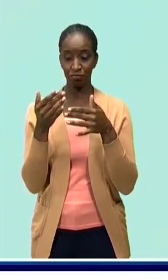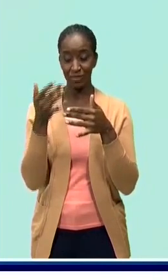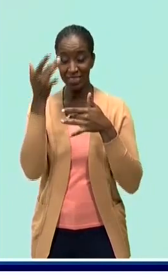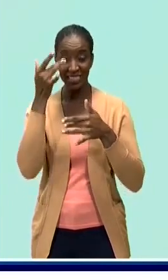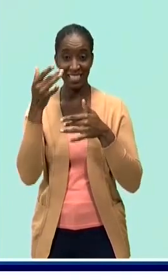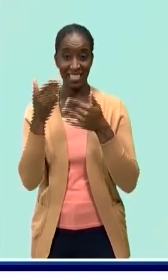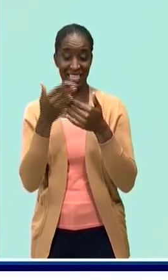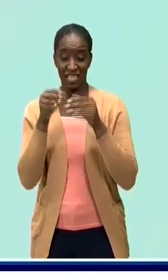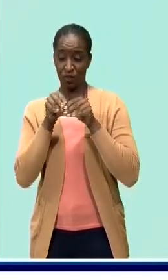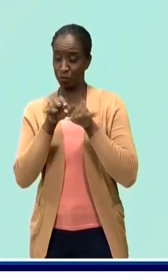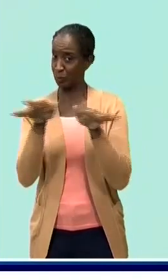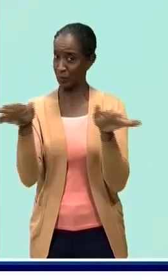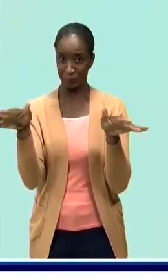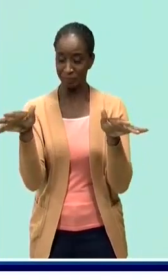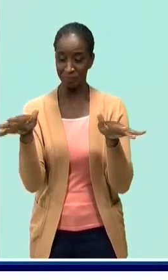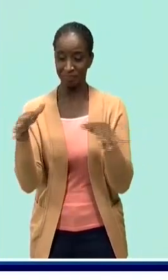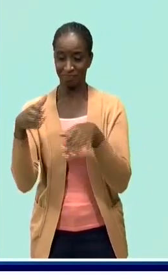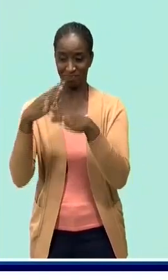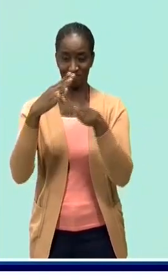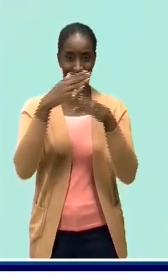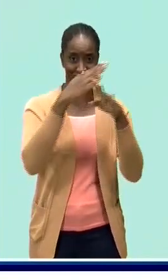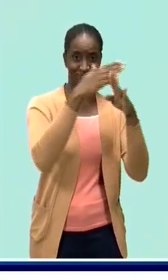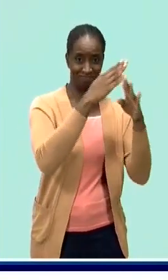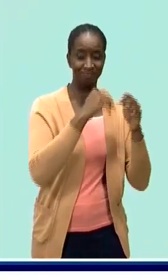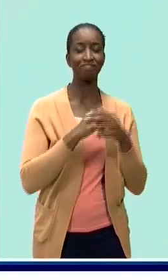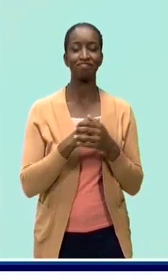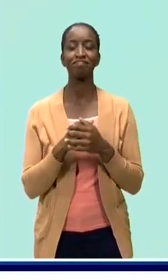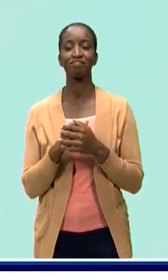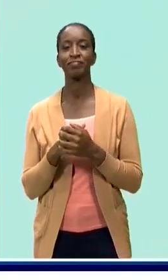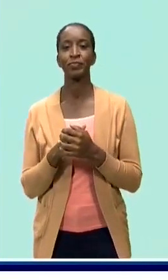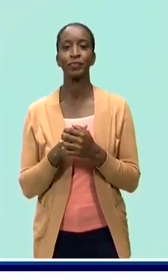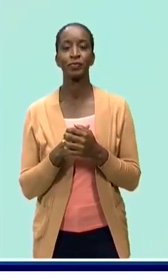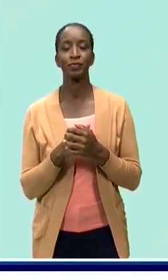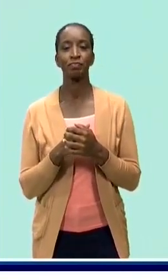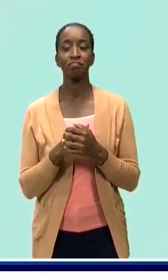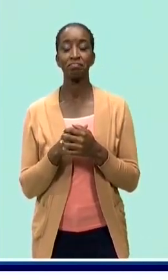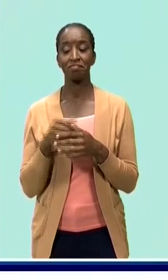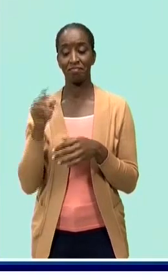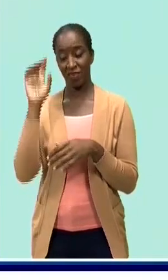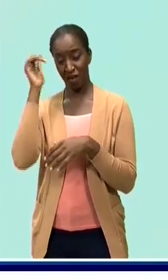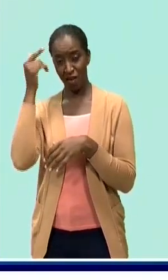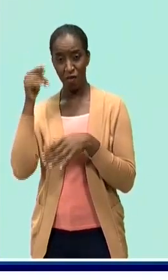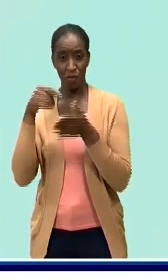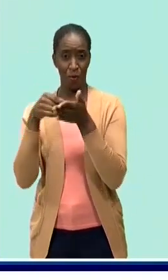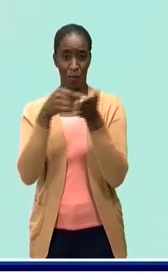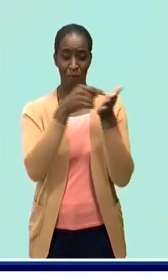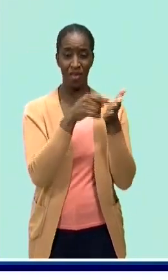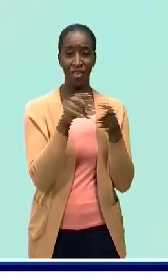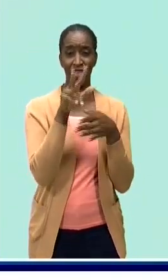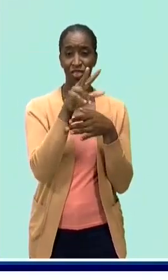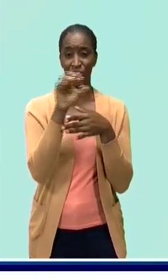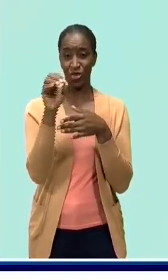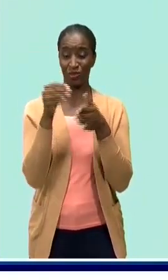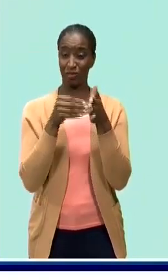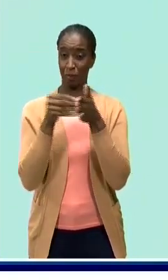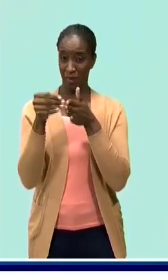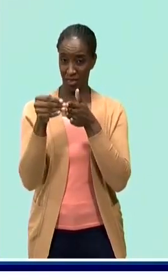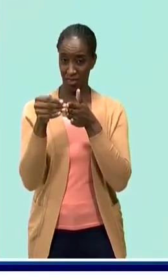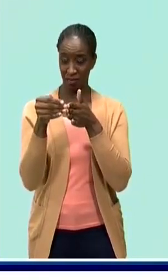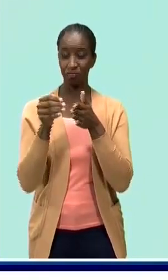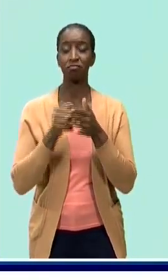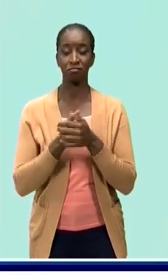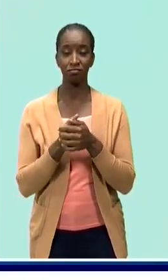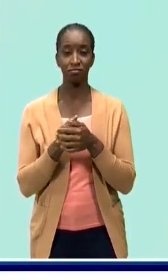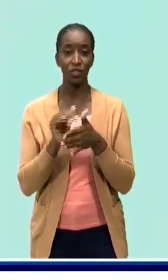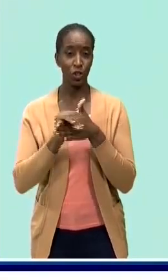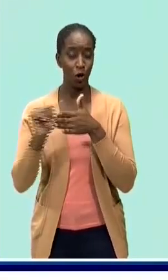on NCDs, 30 million. We boast that we are the amputee capital